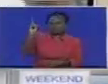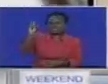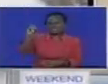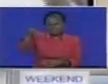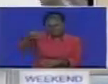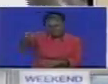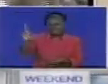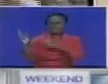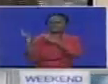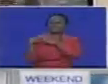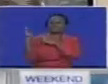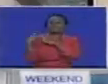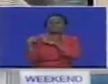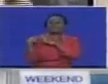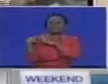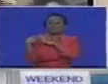involved look very ODM.